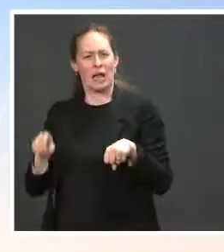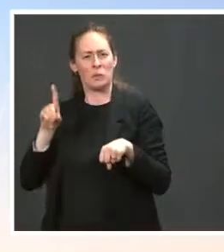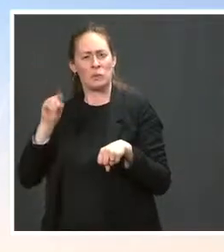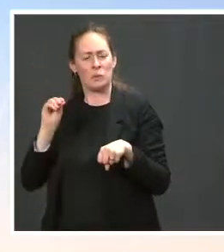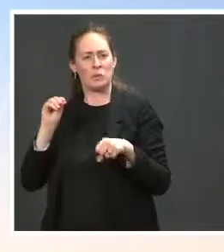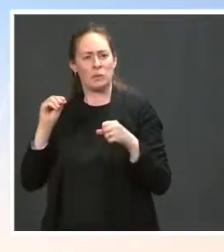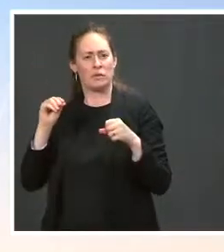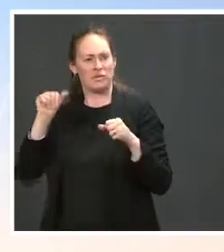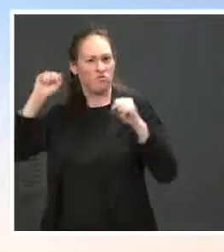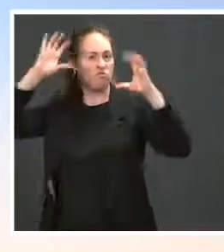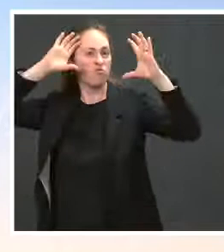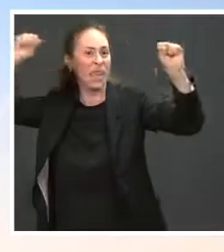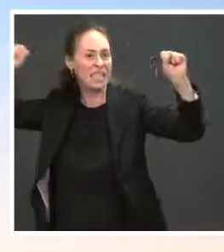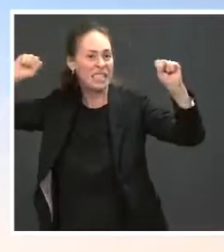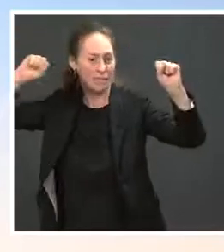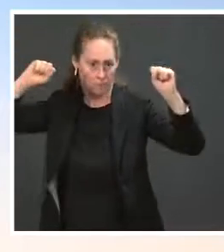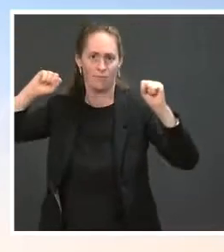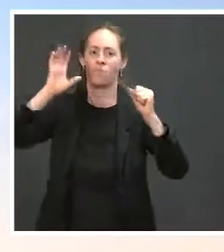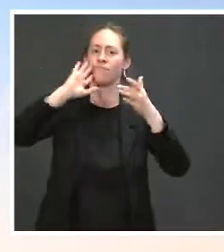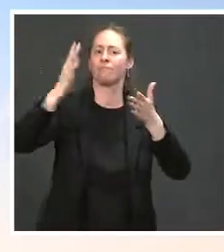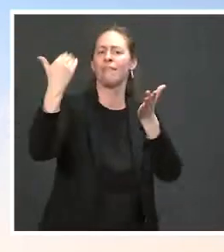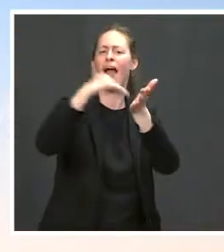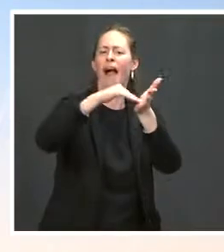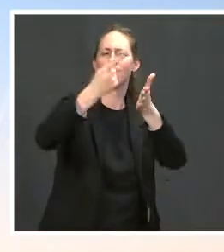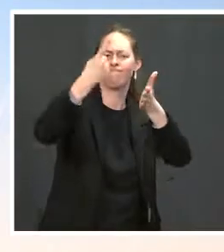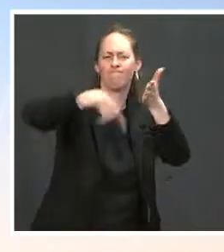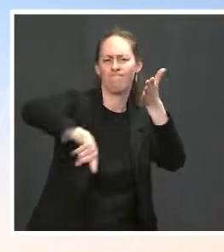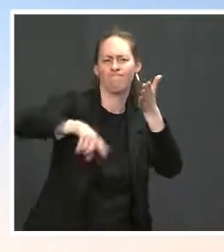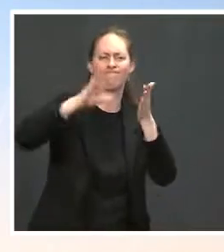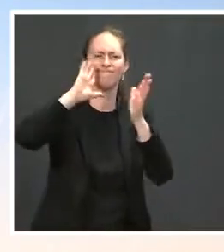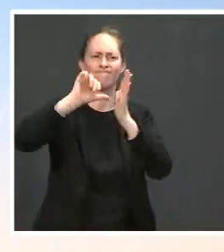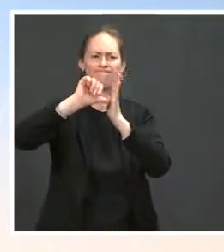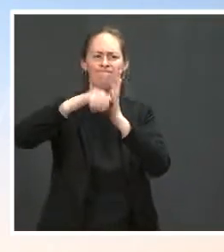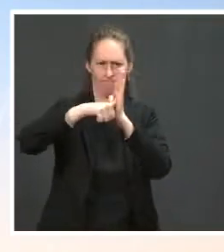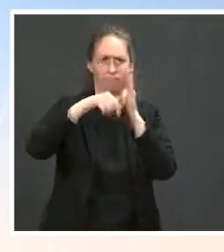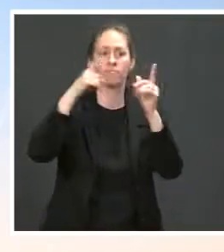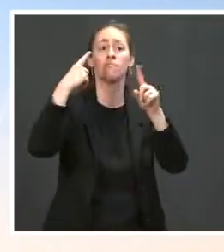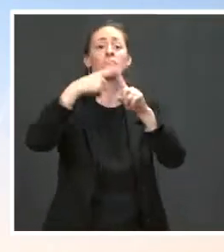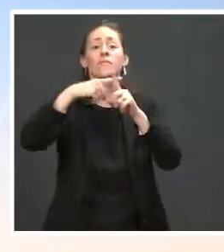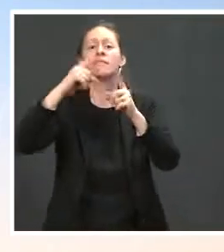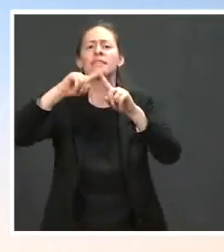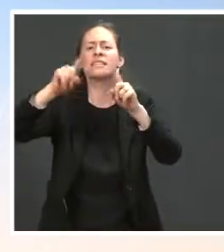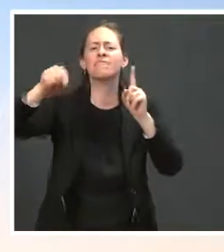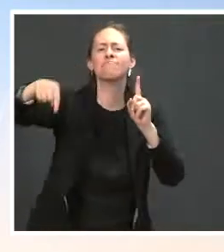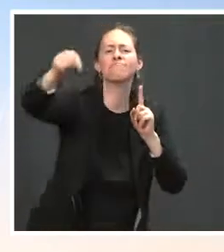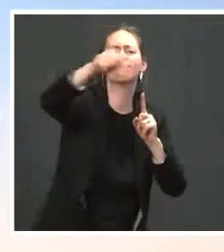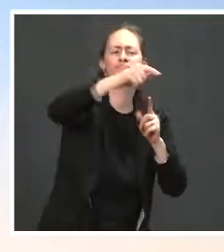week, the role of senior leaders in his government to help push